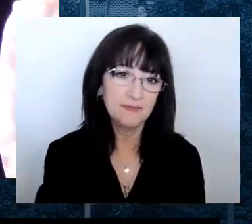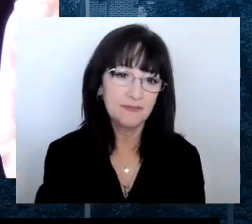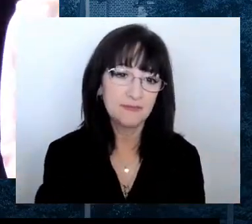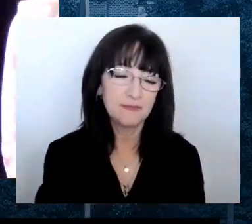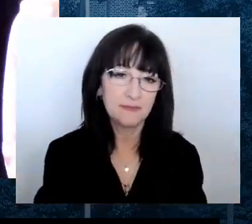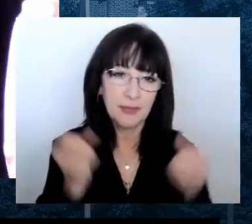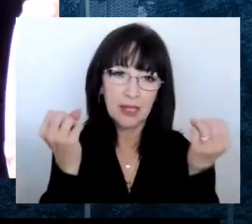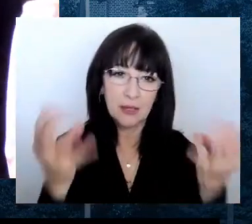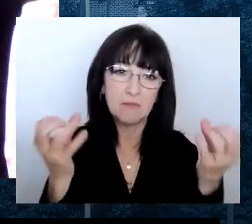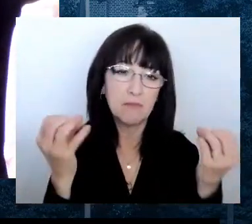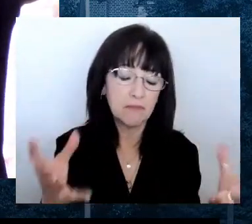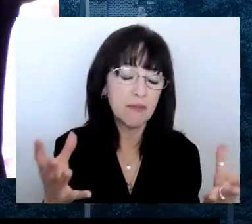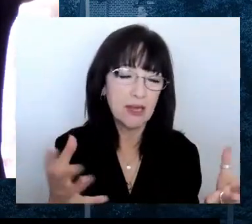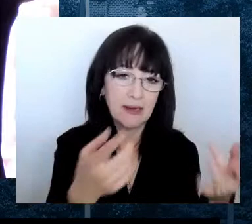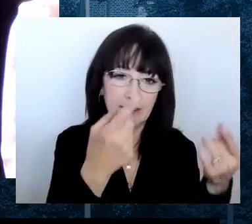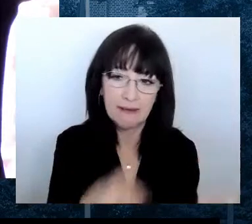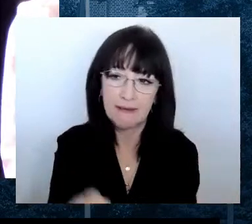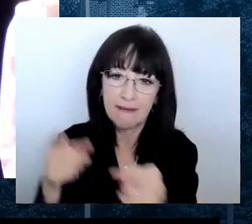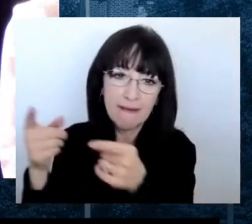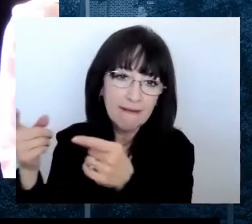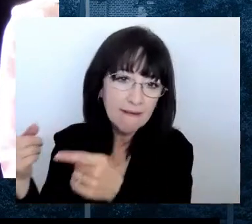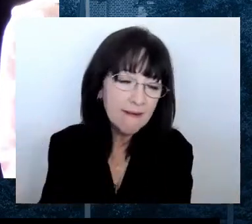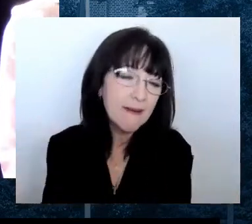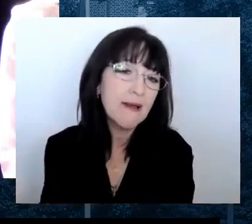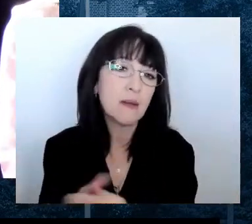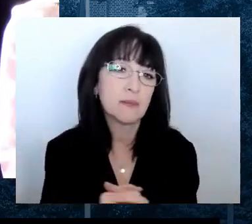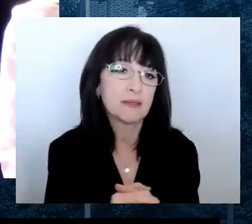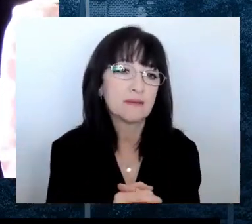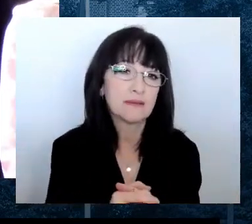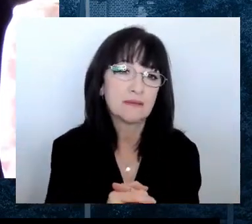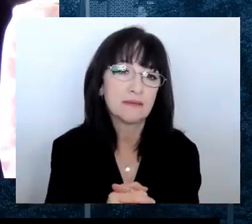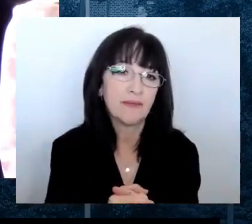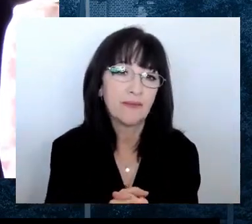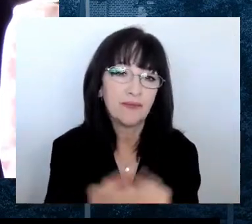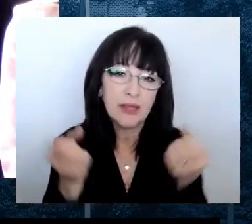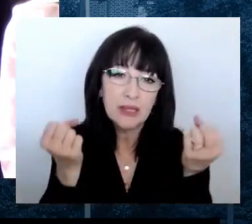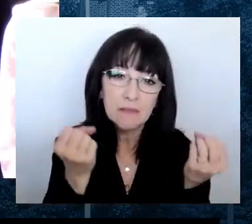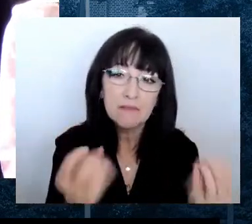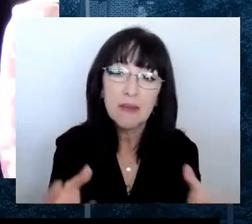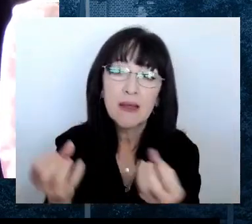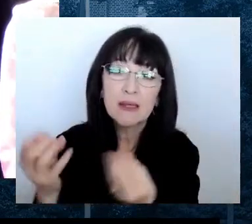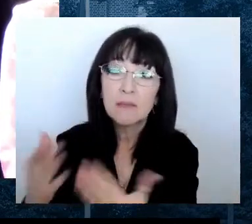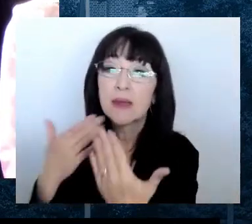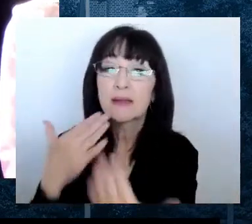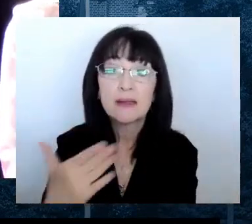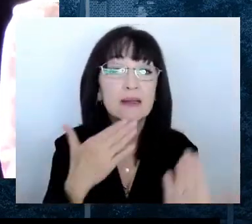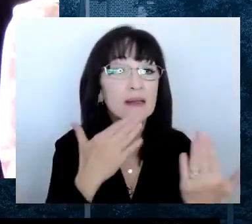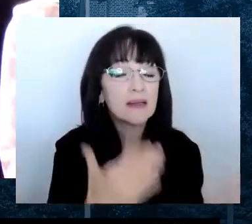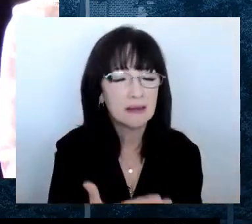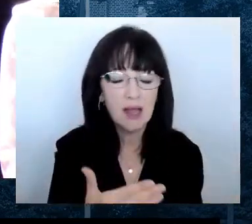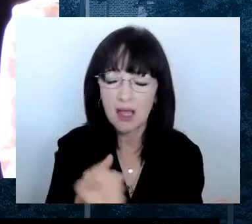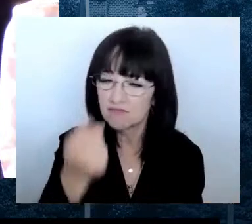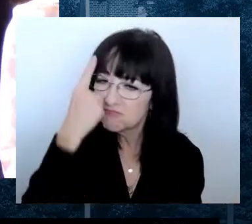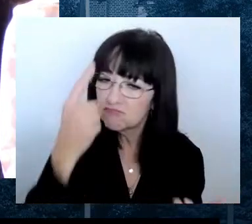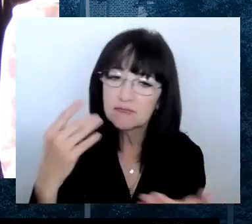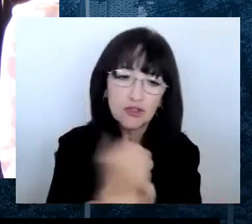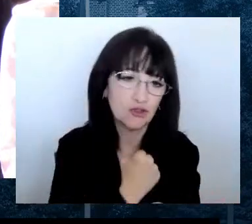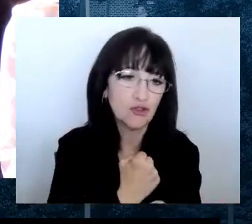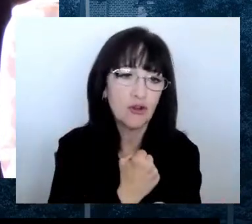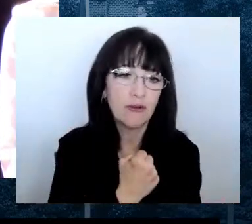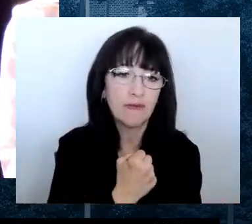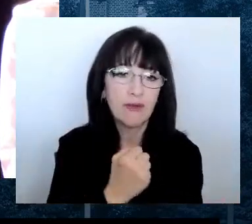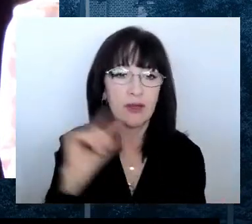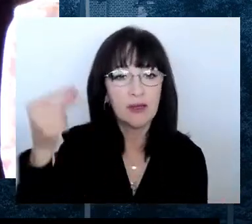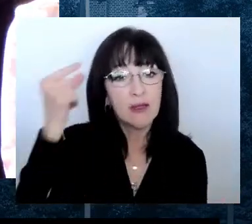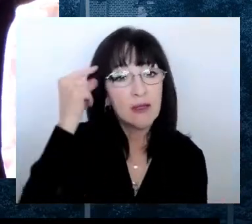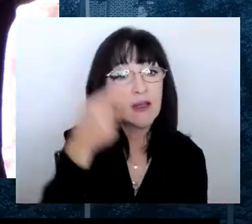So many thanks have been given and repeated, and they are all so deserving. Governor Carney, your staff, your cabinet,